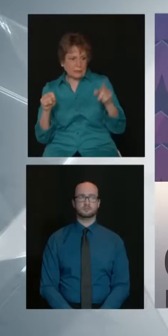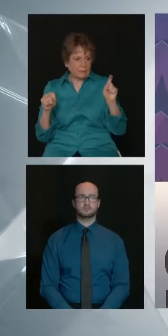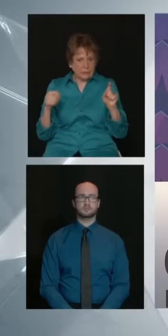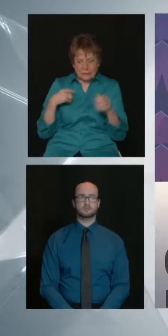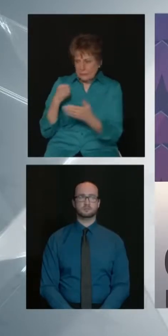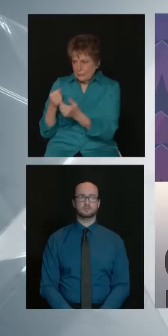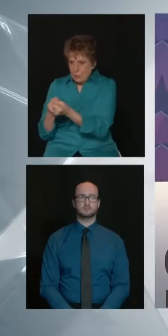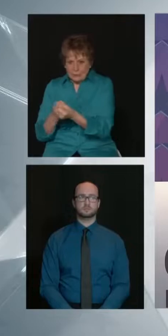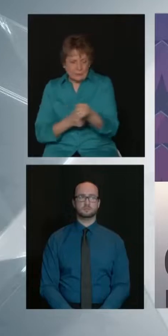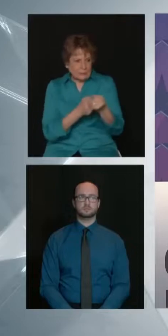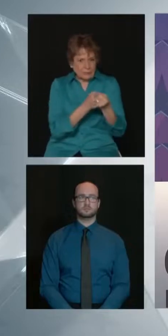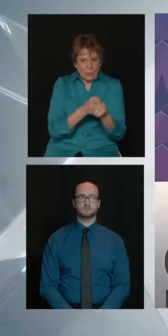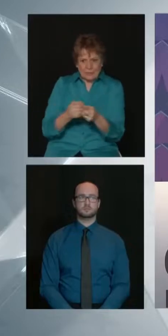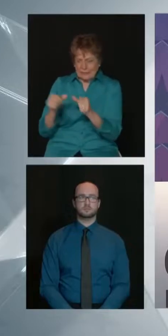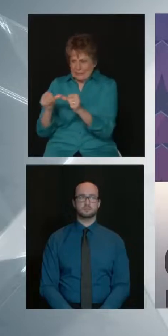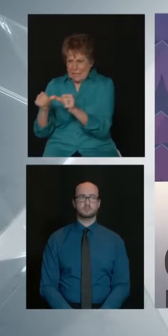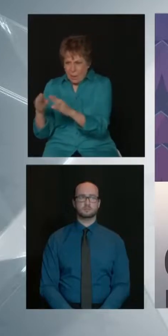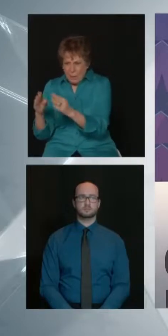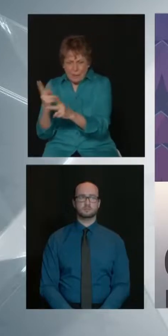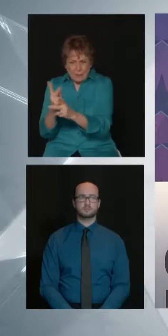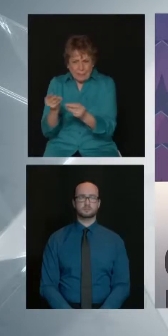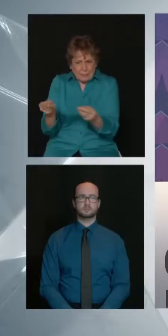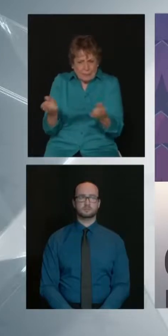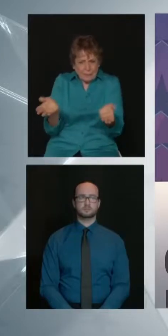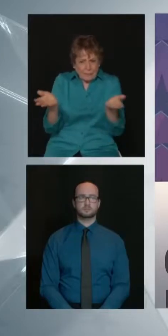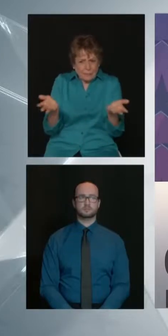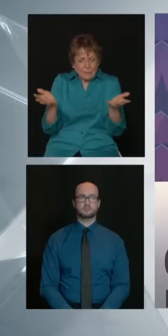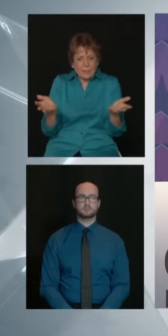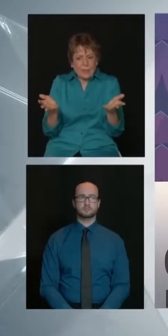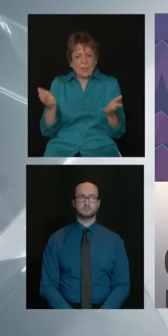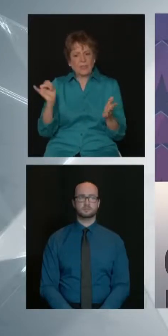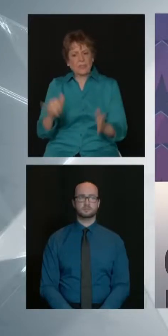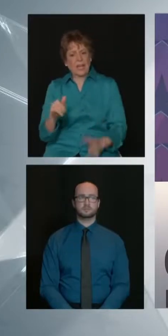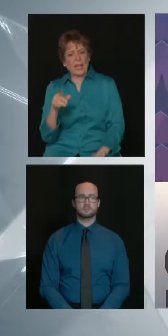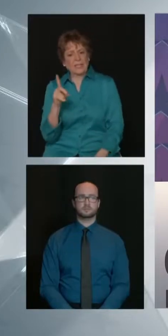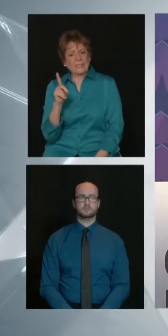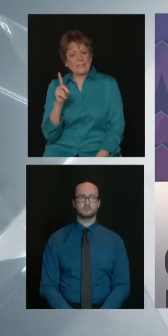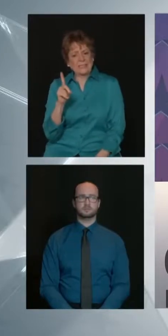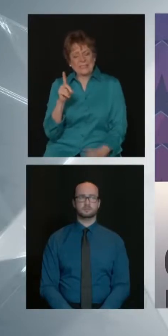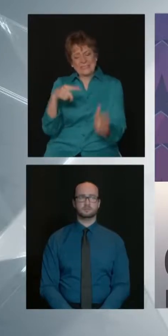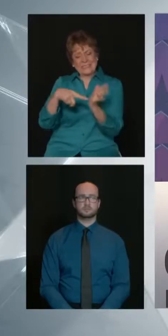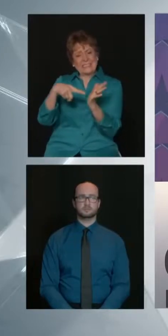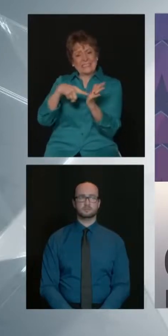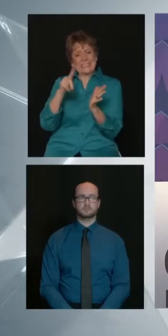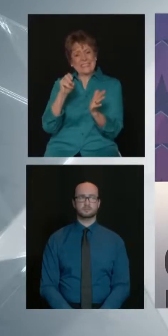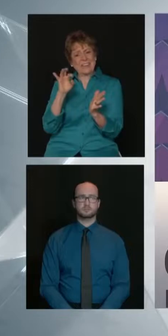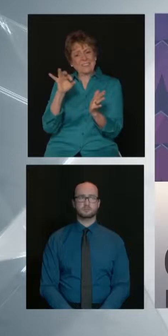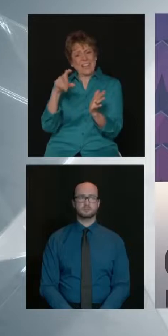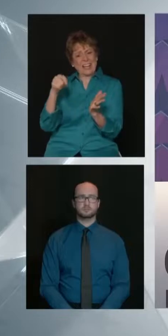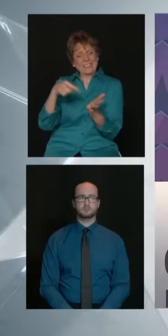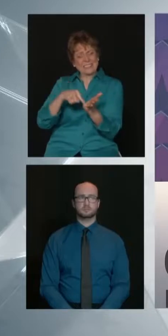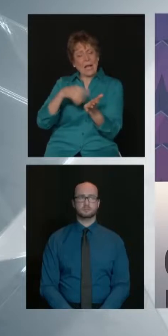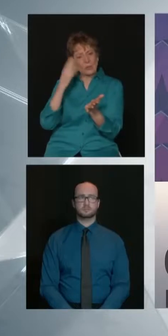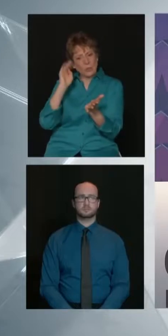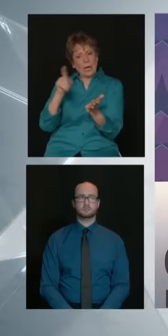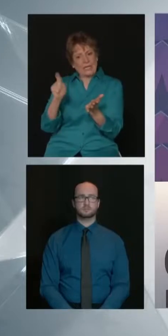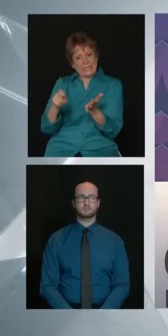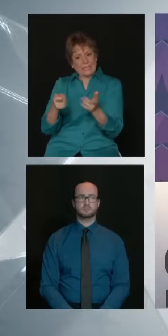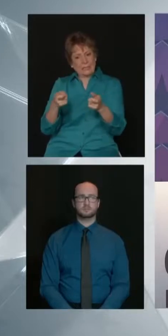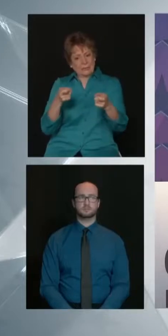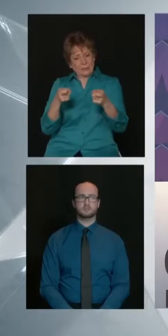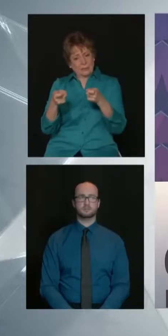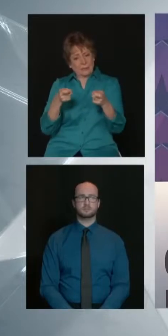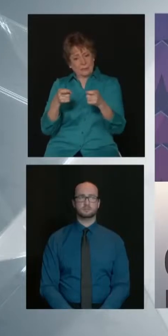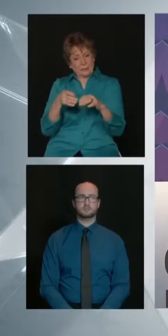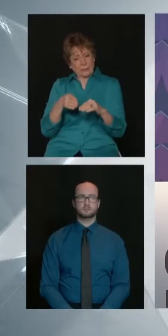under control. That's why in the Inflation Reduction Act reduces the deficit by hundreds of billions of dollars. At the same time,